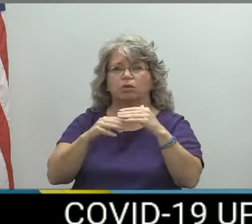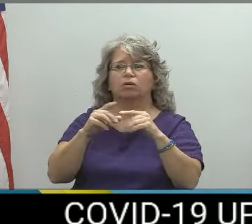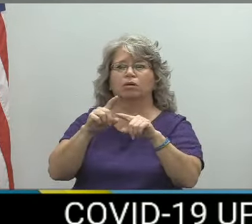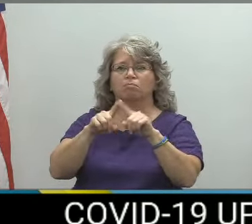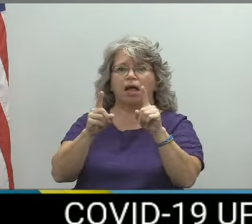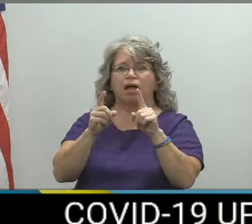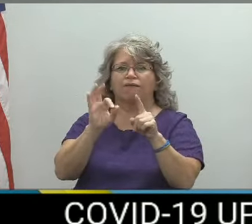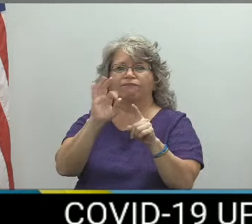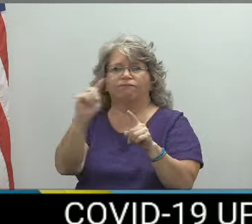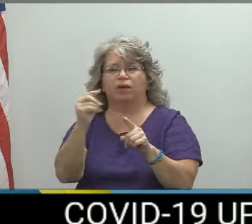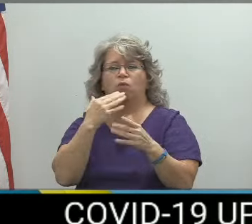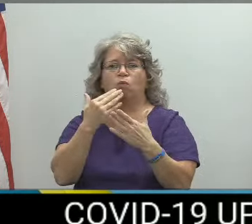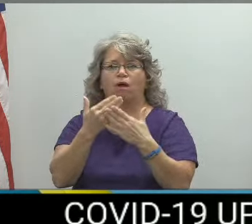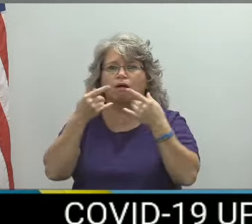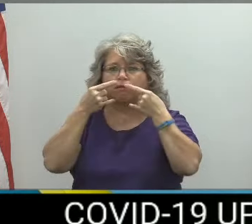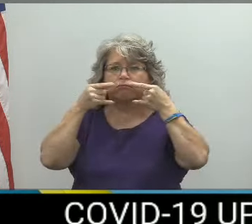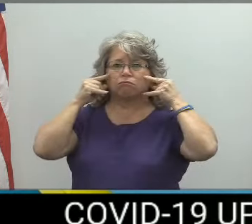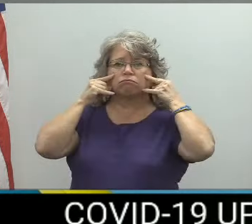consistently.